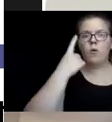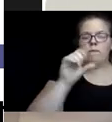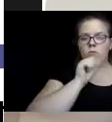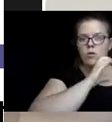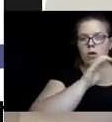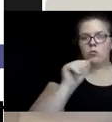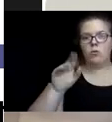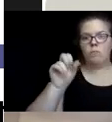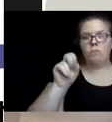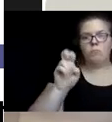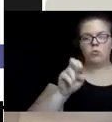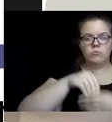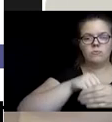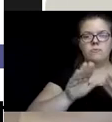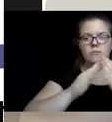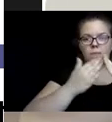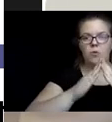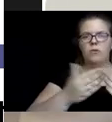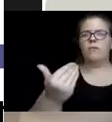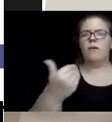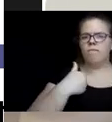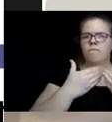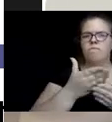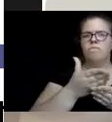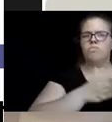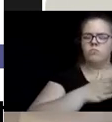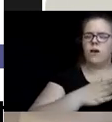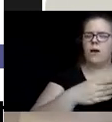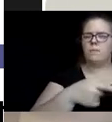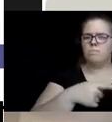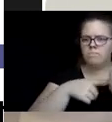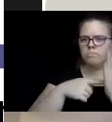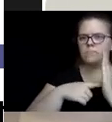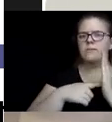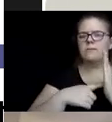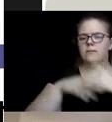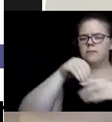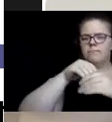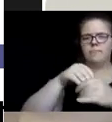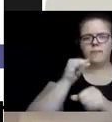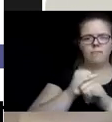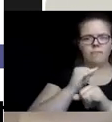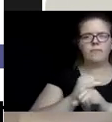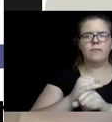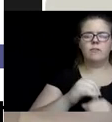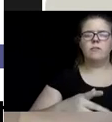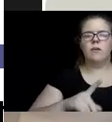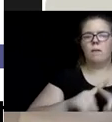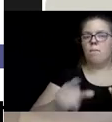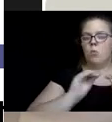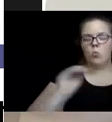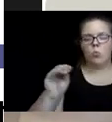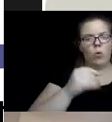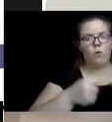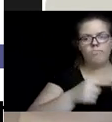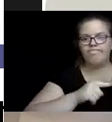community. There are some mandates for elder abuse happening in facilities, but there is no mandatory reporting for